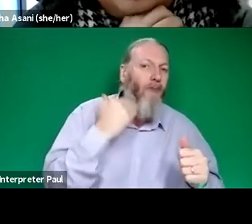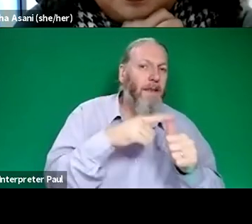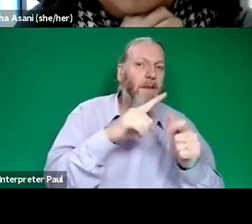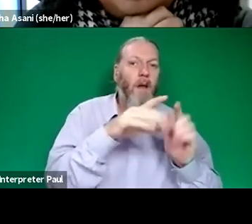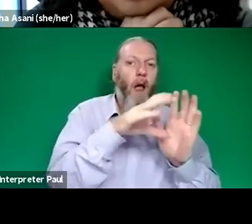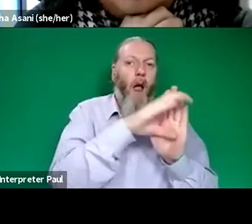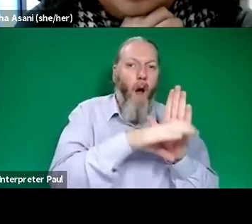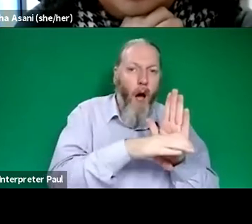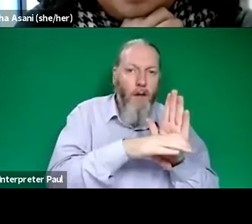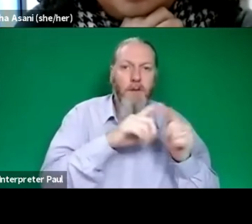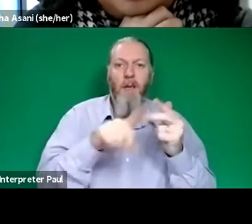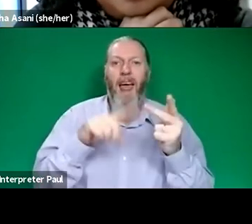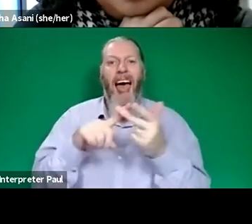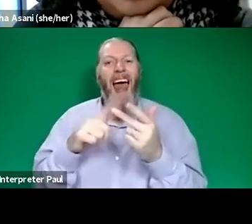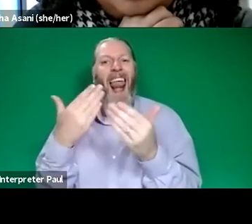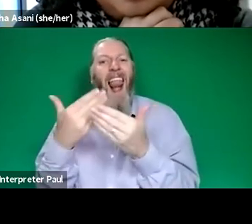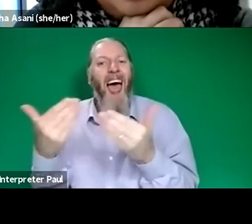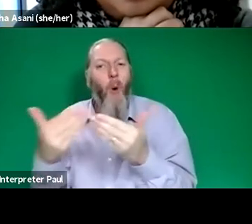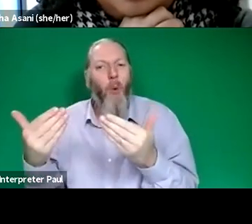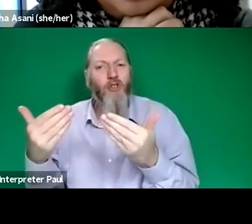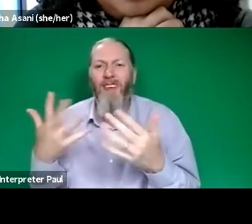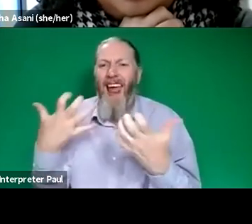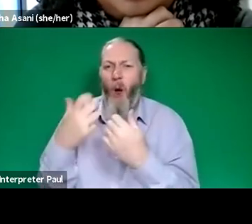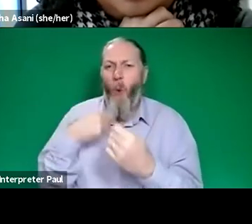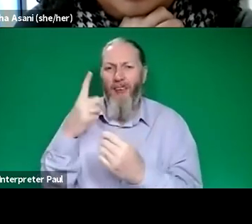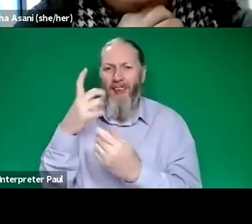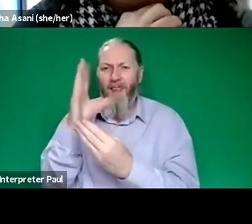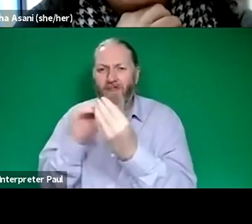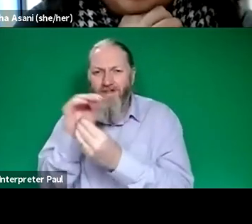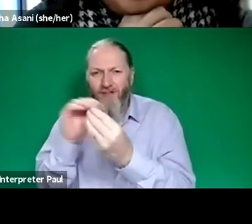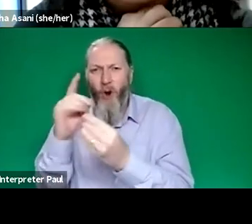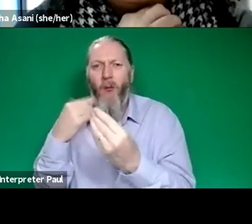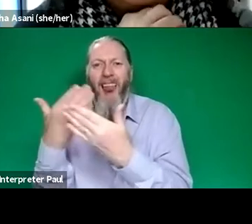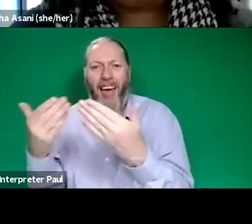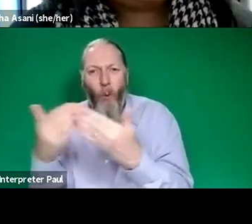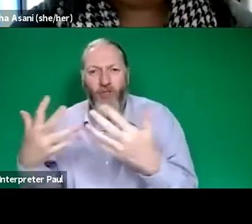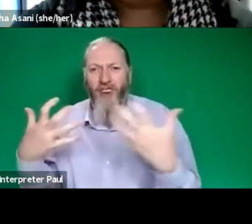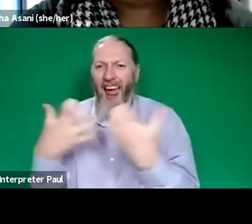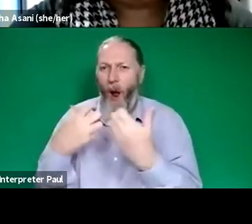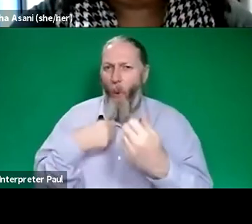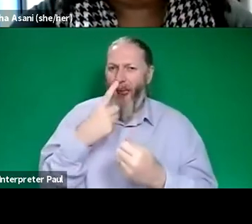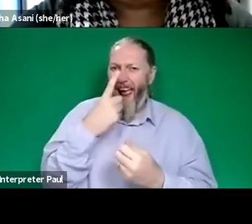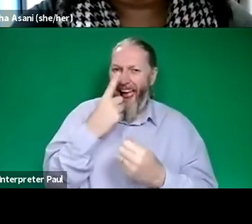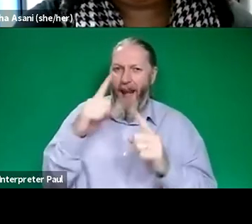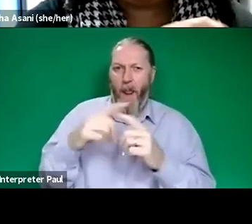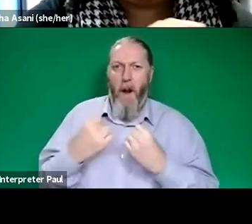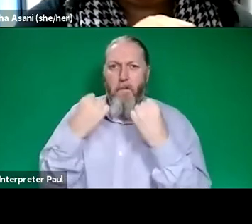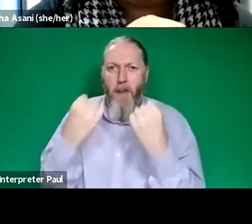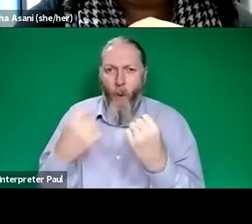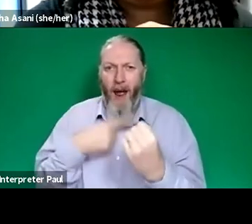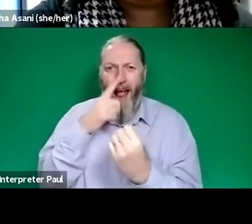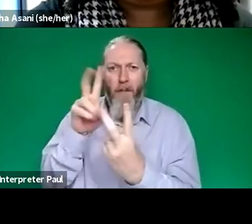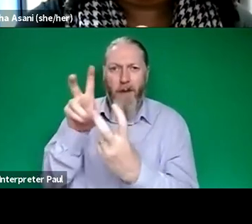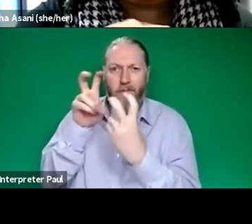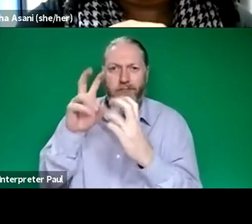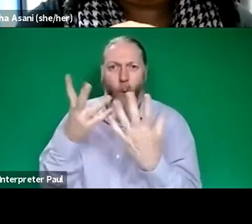how we think through discourse, and how we think through power as something that is negotiated and translated translated through our interactions and discourse. I'm also